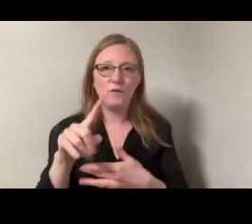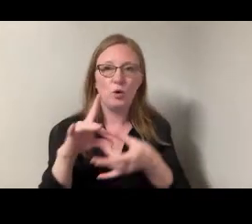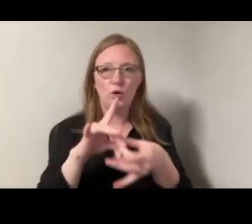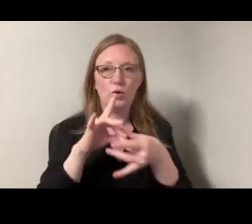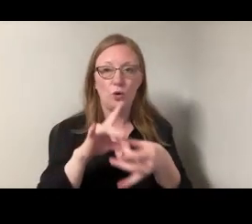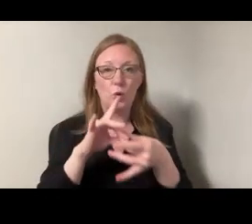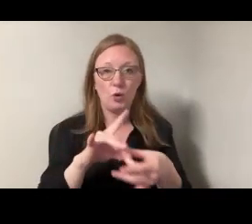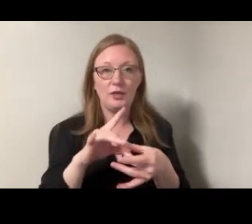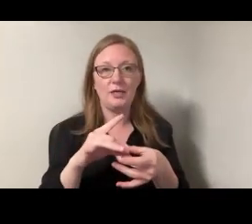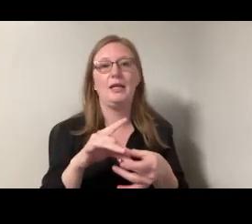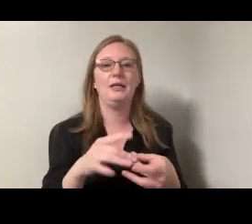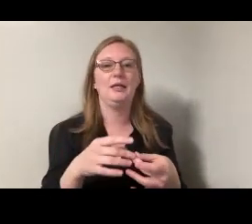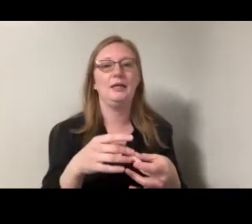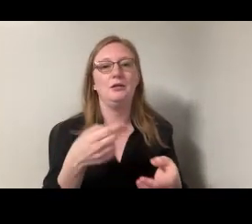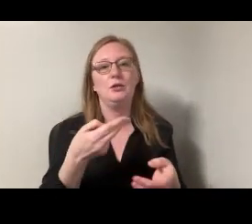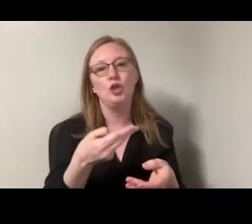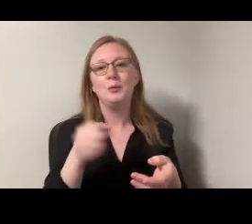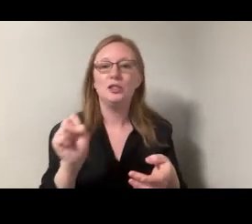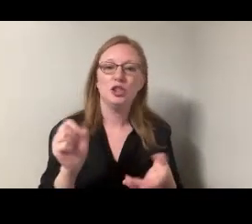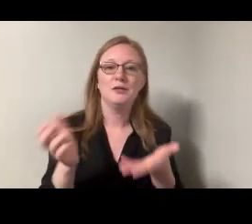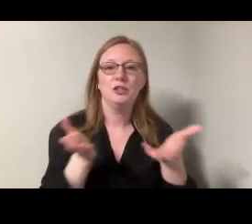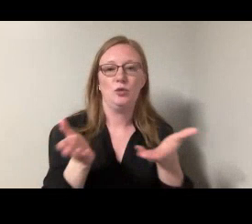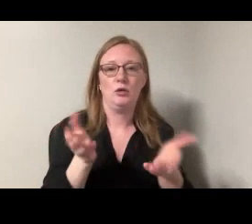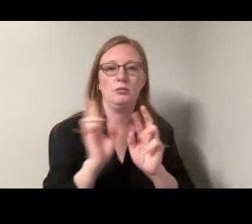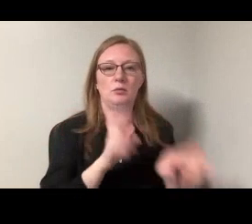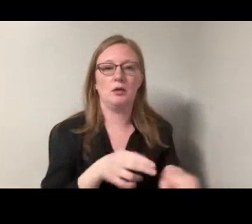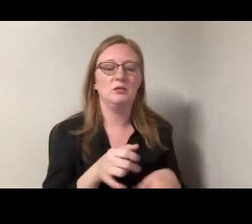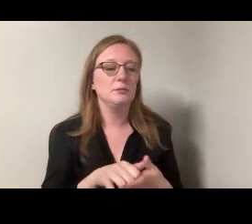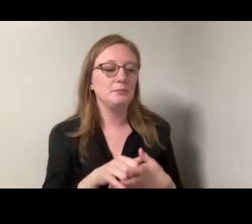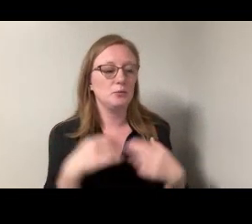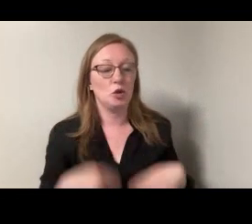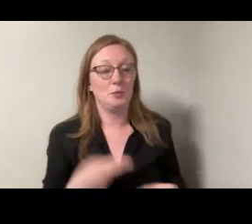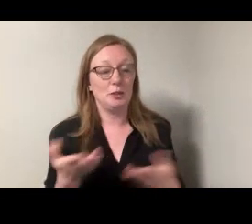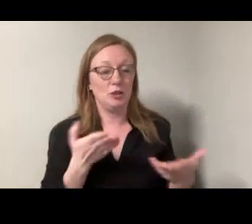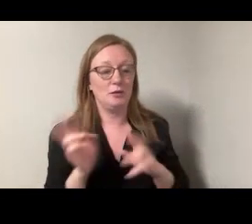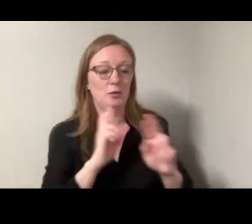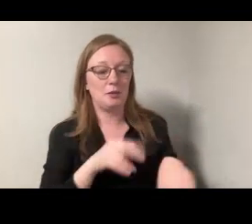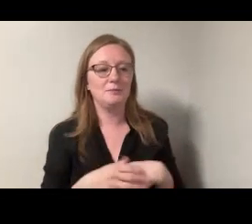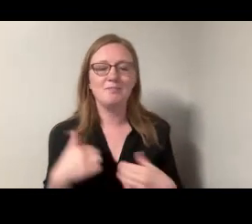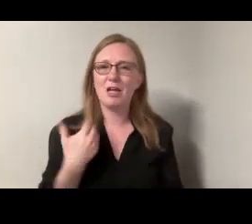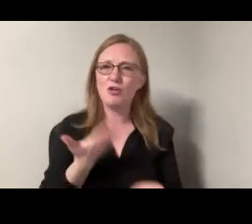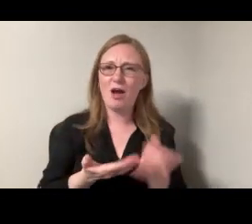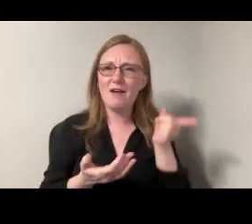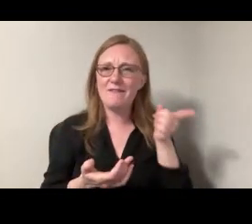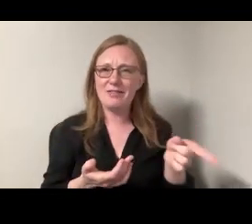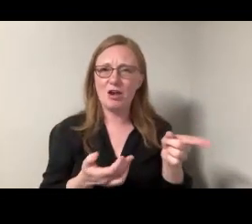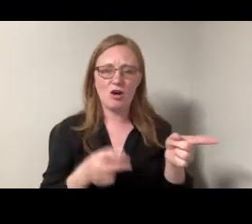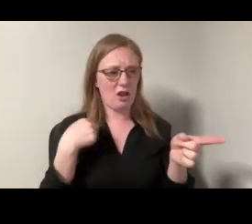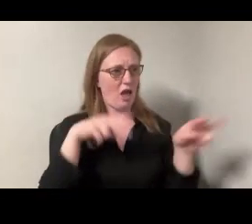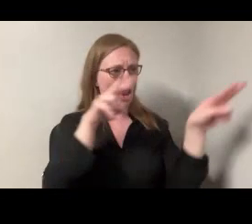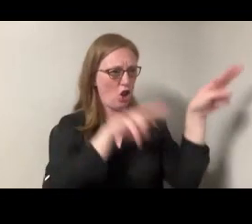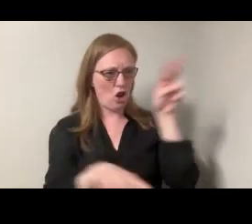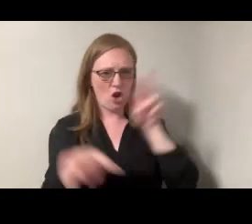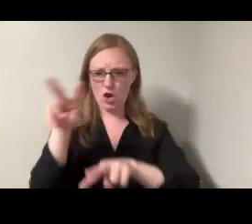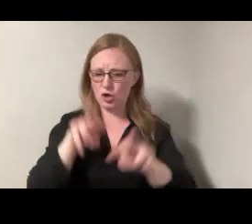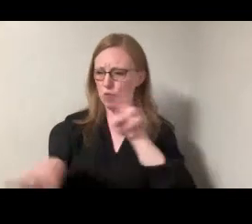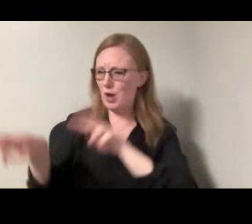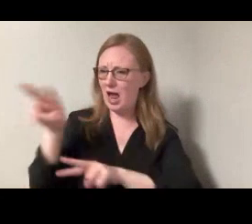human services response. And when I went there and I looked around, and there was